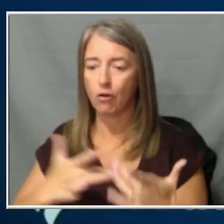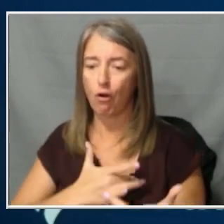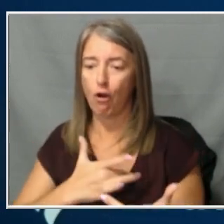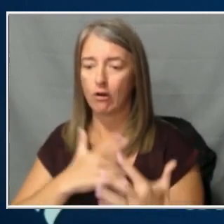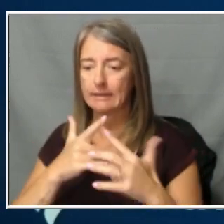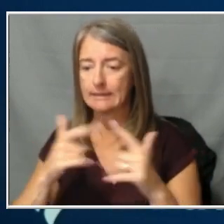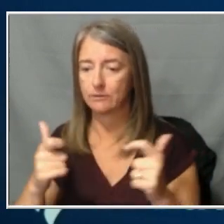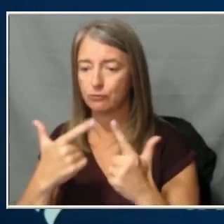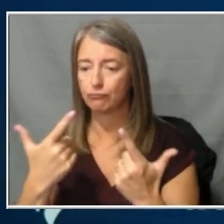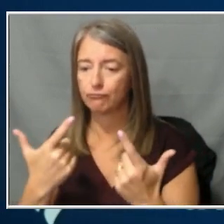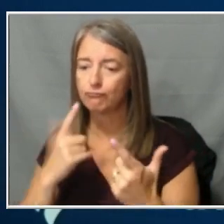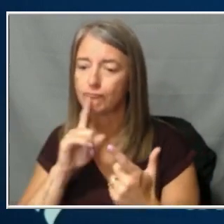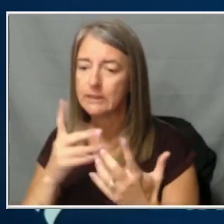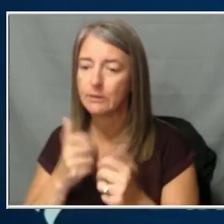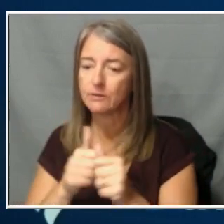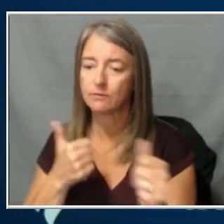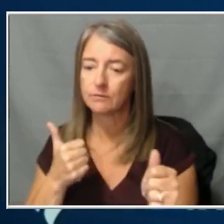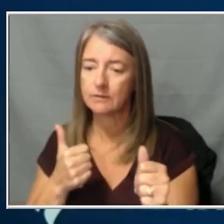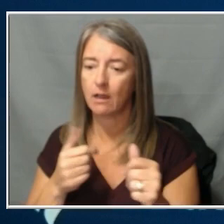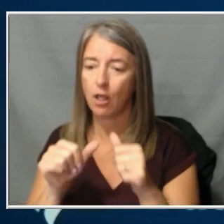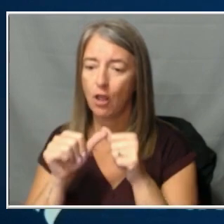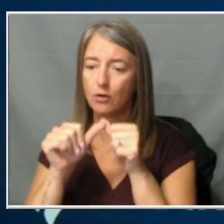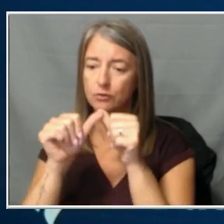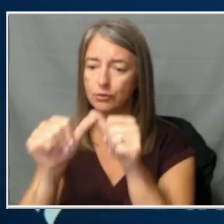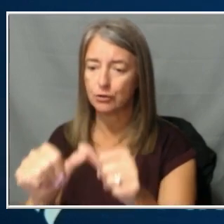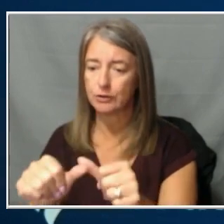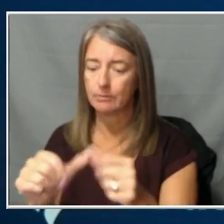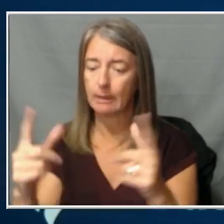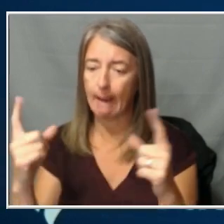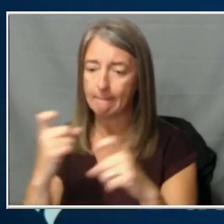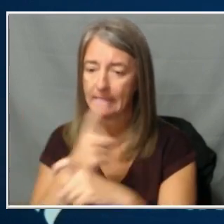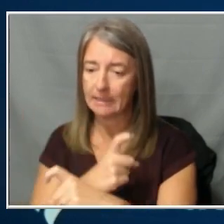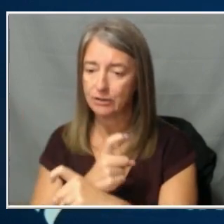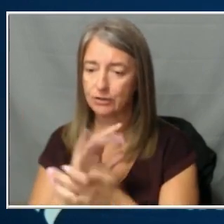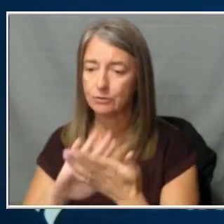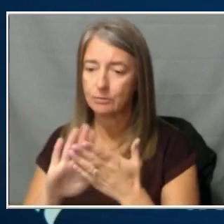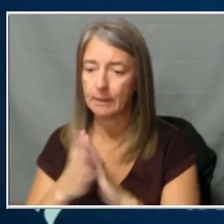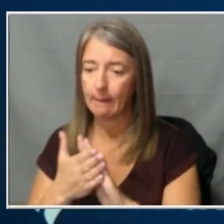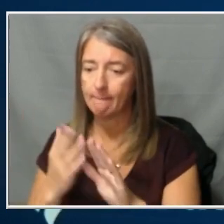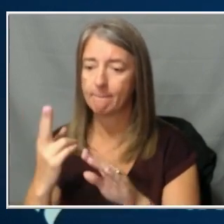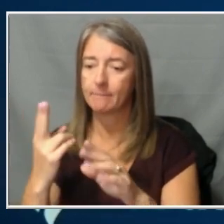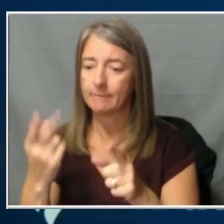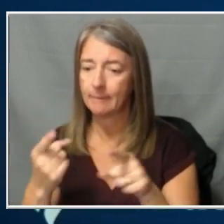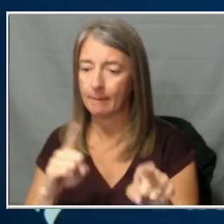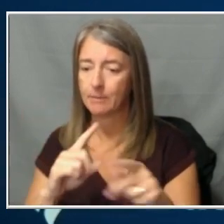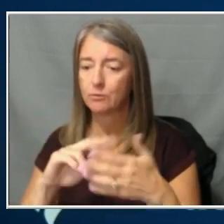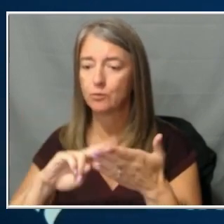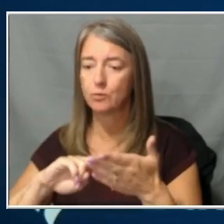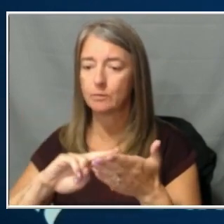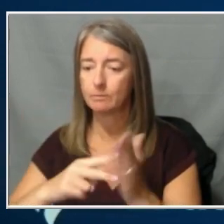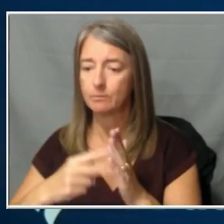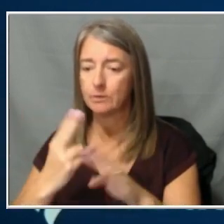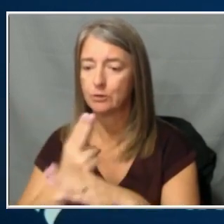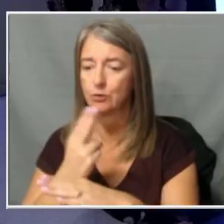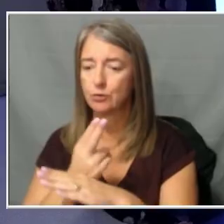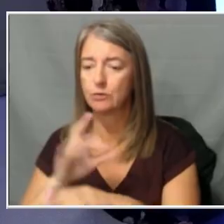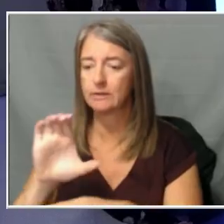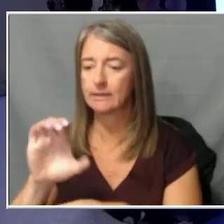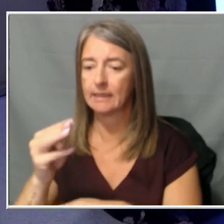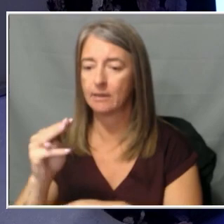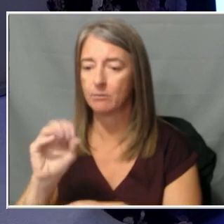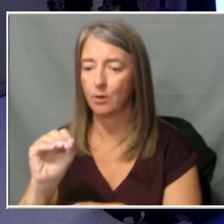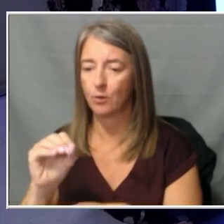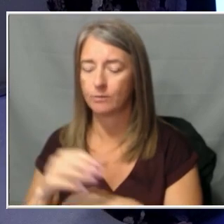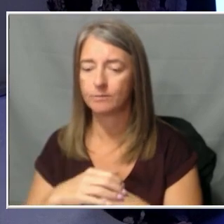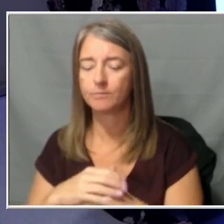away from that. And there are long-term complications of taking chemotherapy. So CAR T cell hopefully will avoid all those things. And that was another part